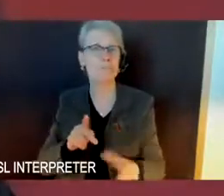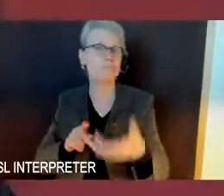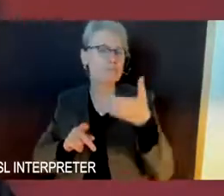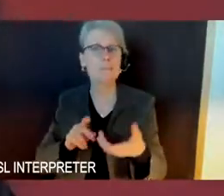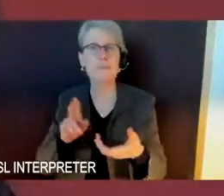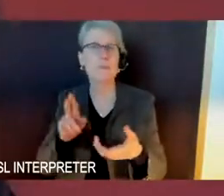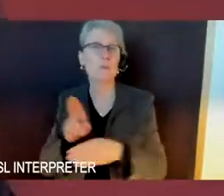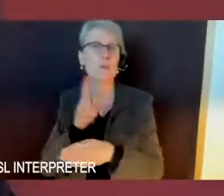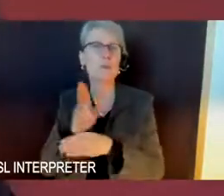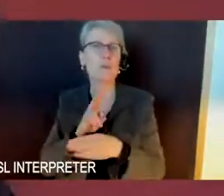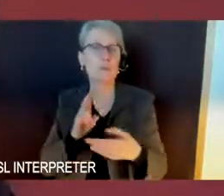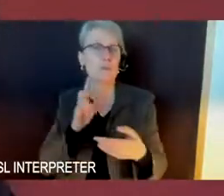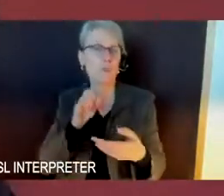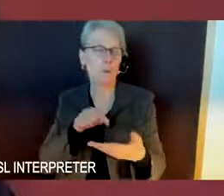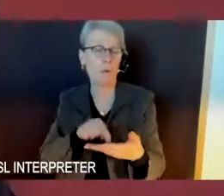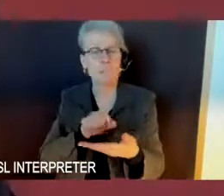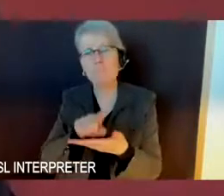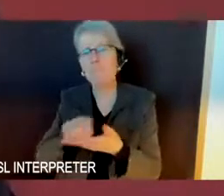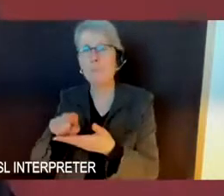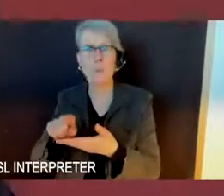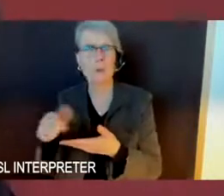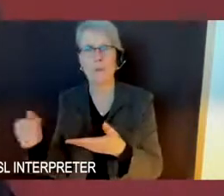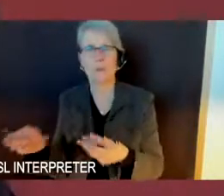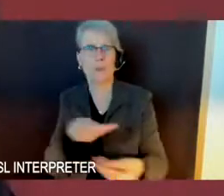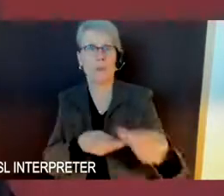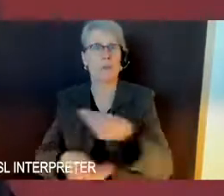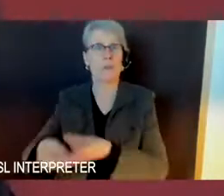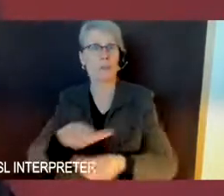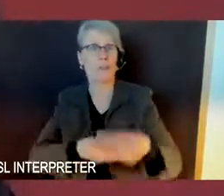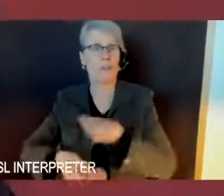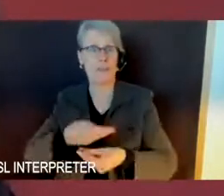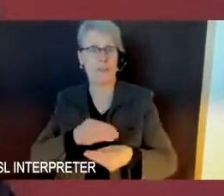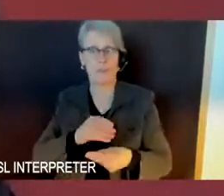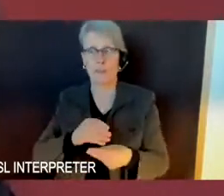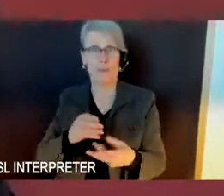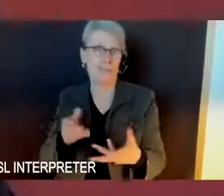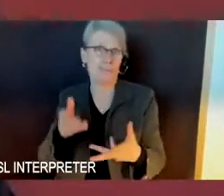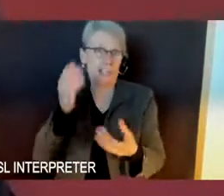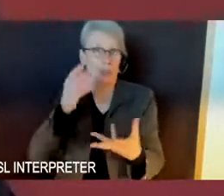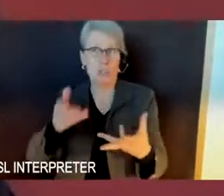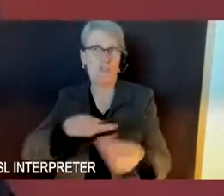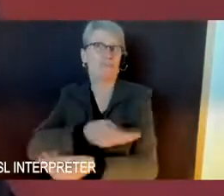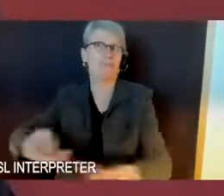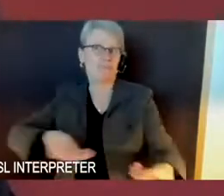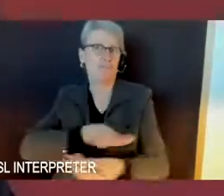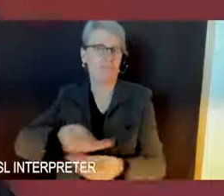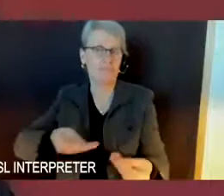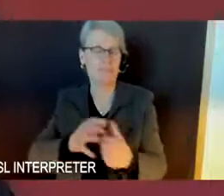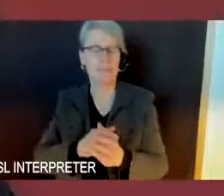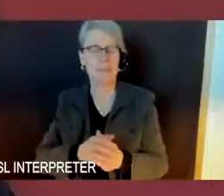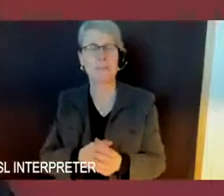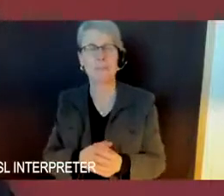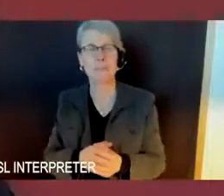people use the platform to go out. The platform is there as a tool for other people to share, for other people to do their own work. And one of the